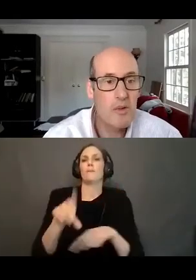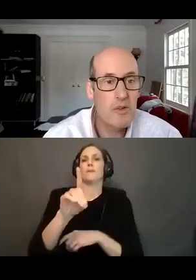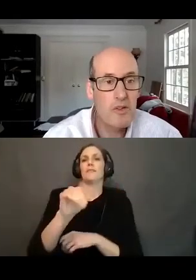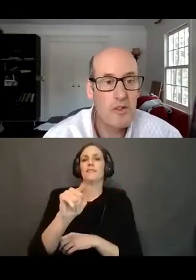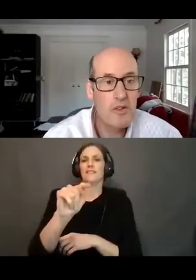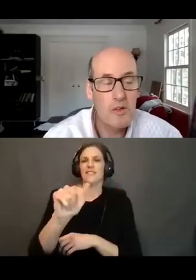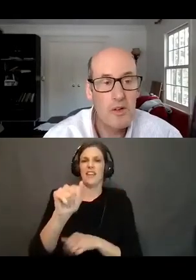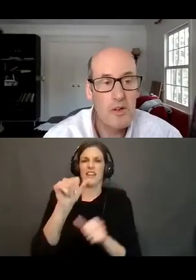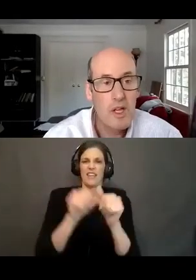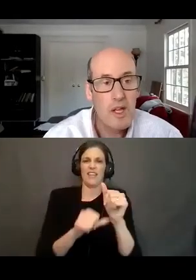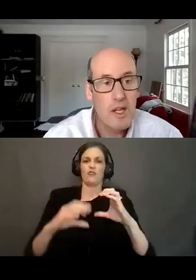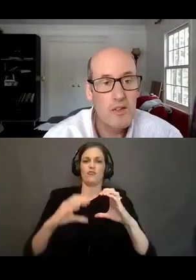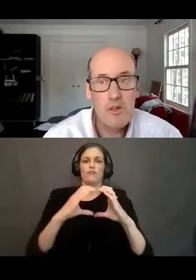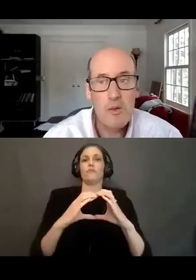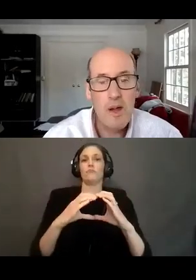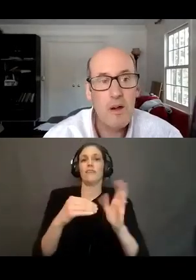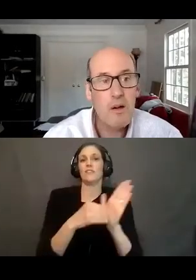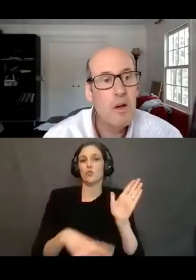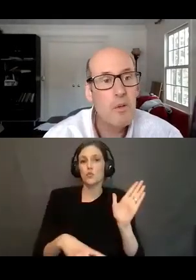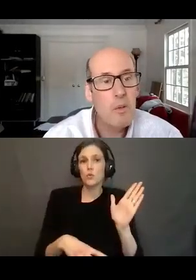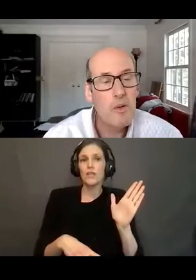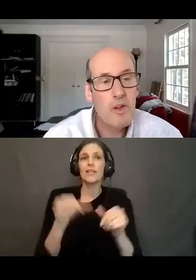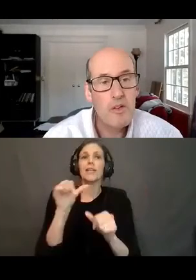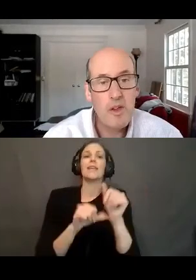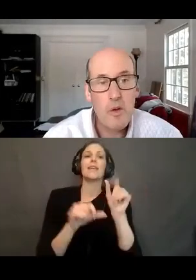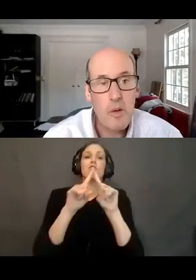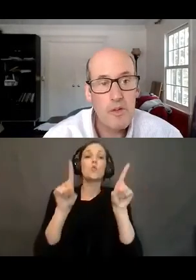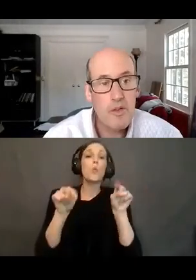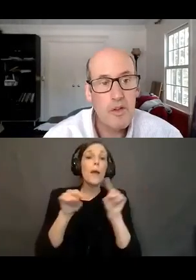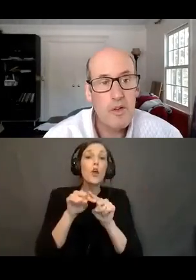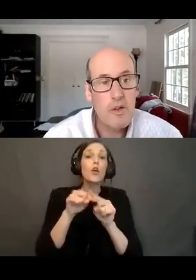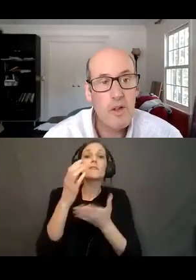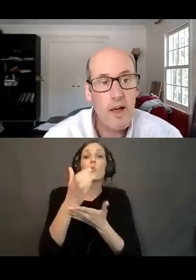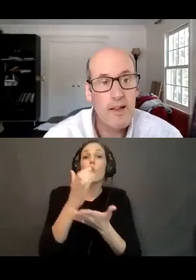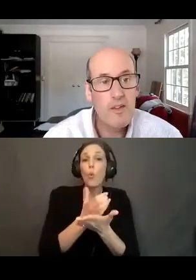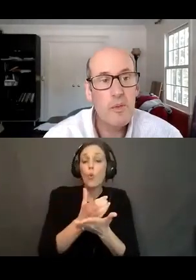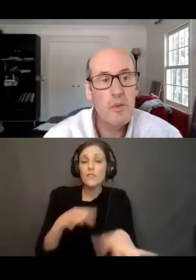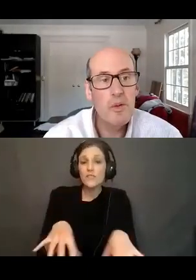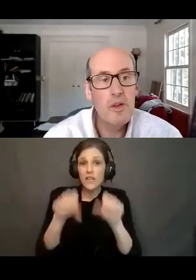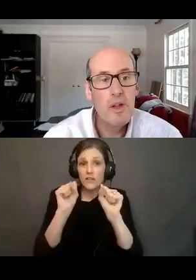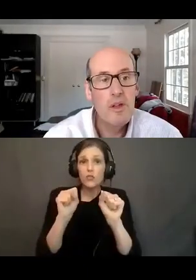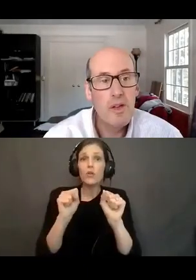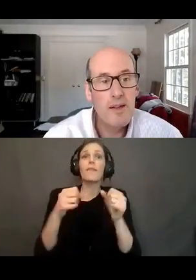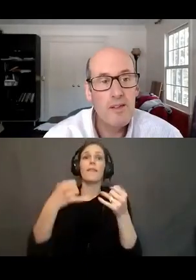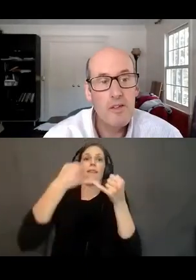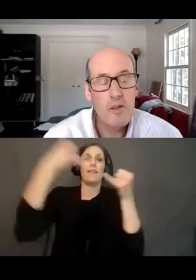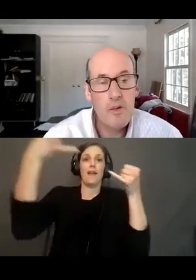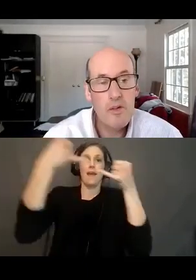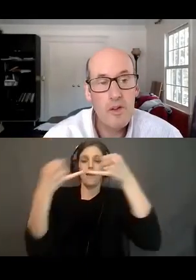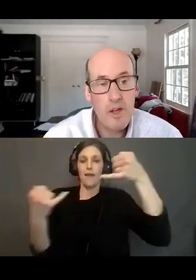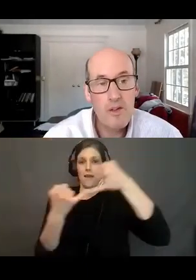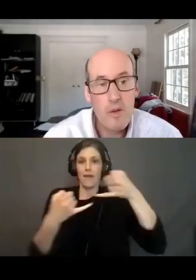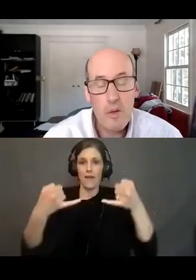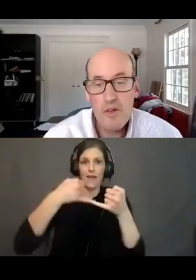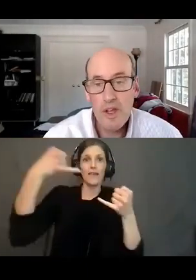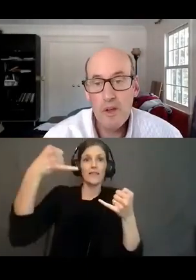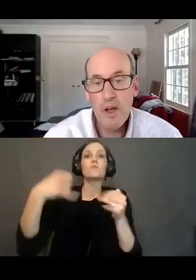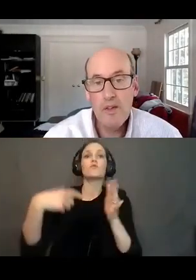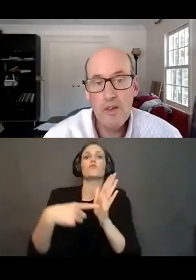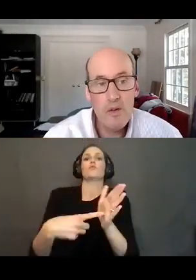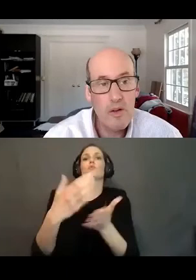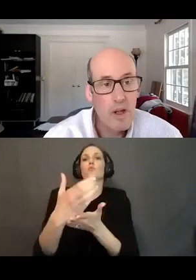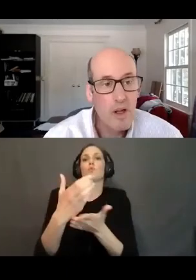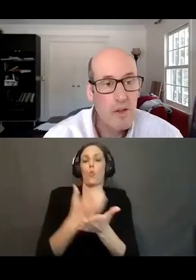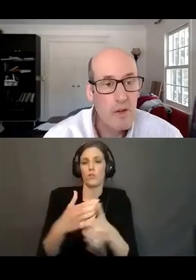dot represents a student. Each square represents a course that they took. Lines between dots and squares indicates a course taken